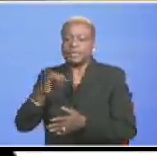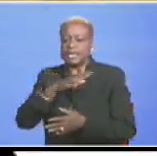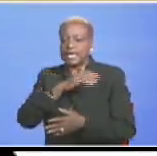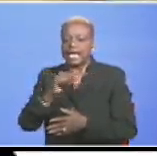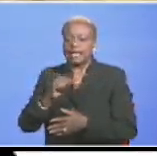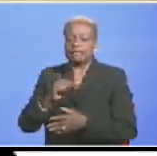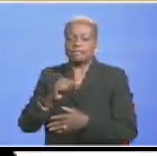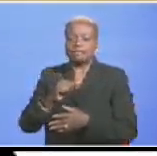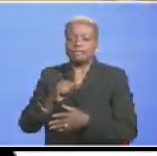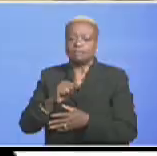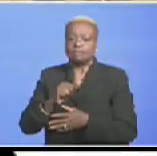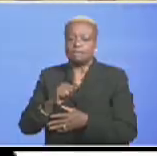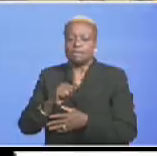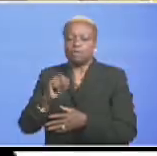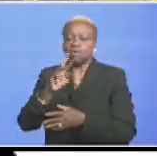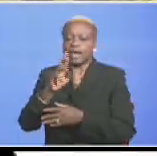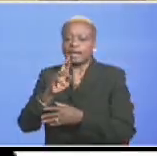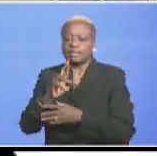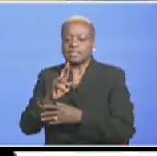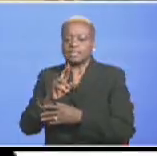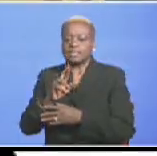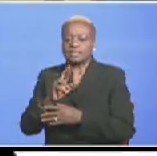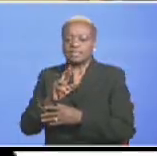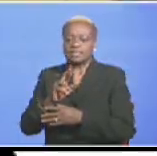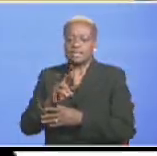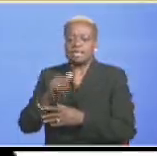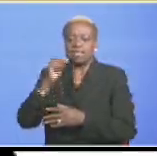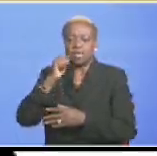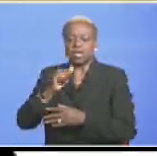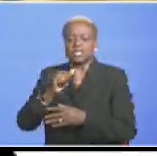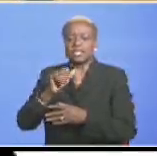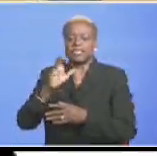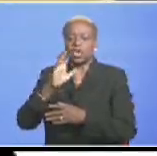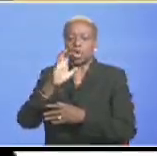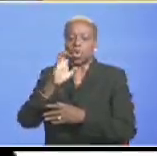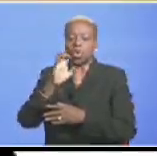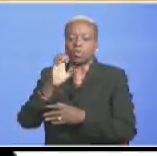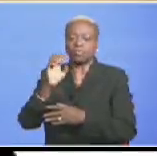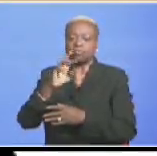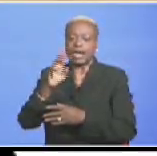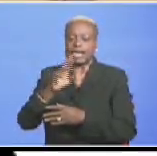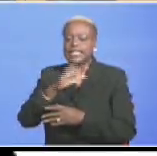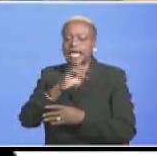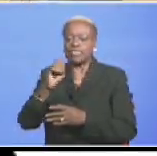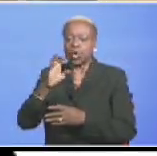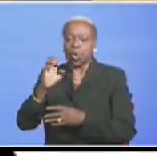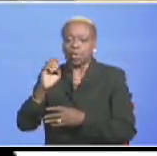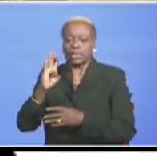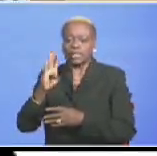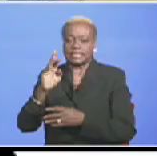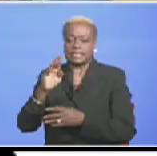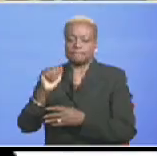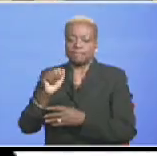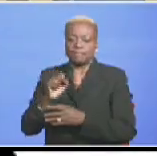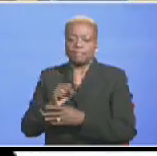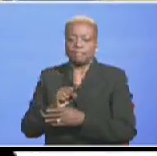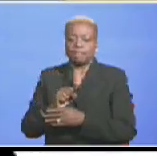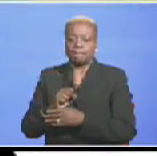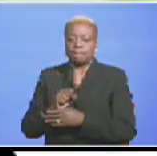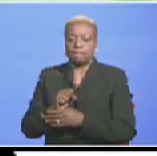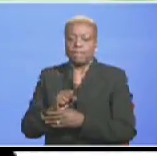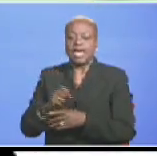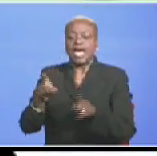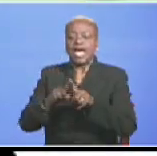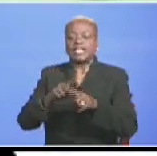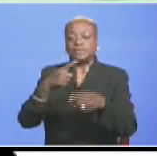Donald Davis Gym. In girls play, the Rattlers taking care of the Cobras 19-14 and 21-19. As we